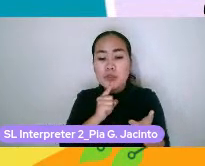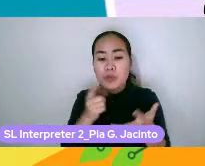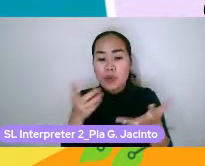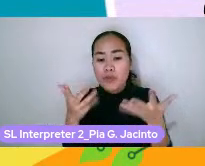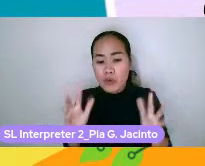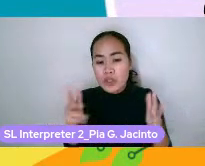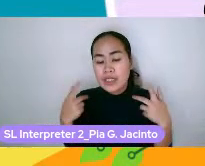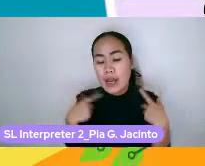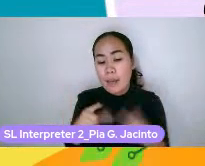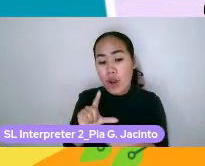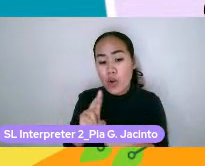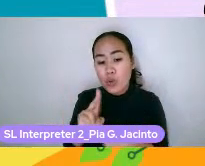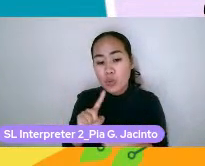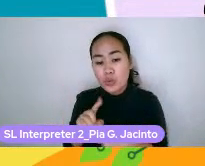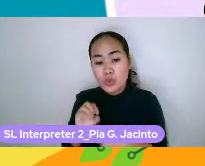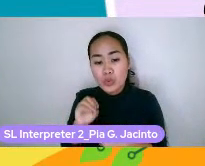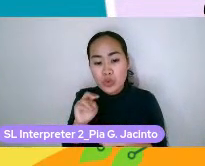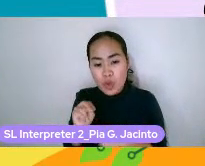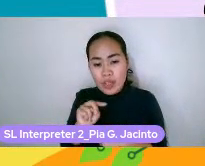Baler, where